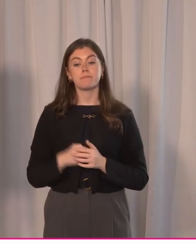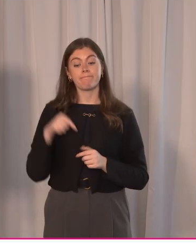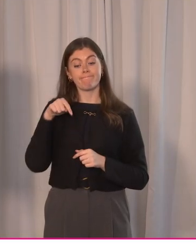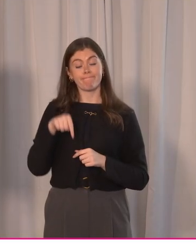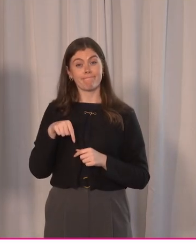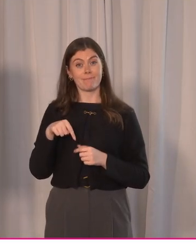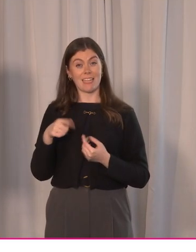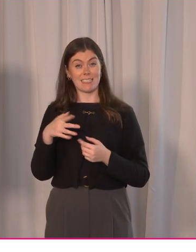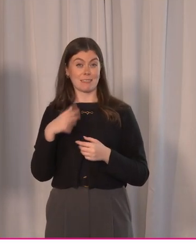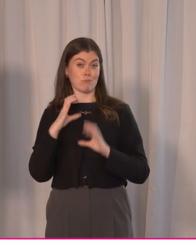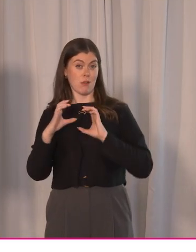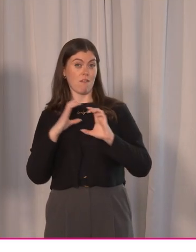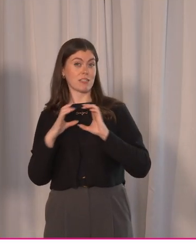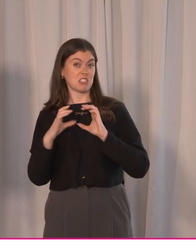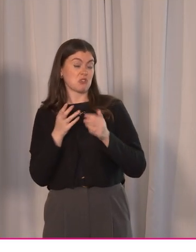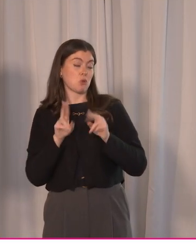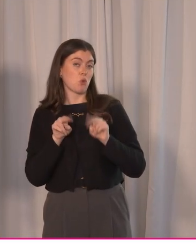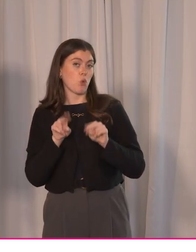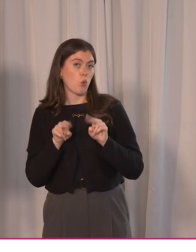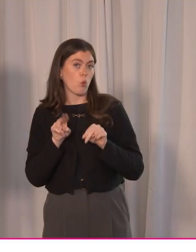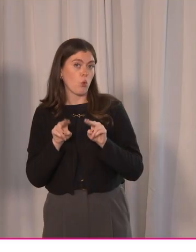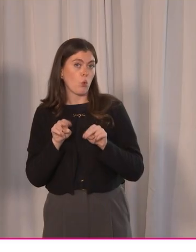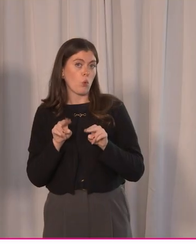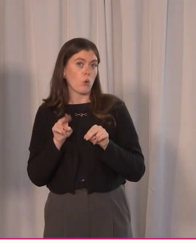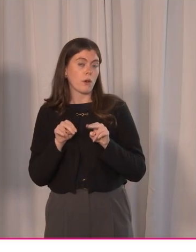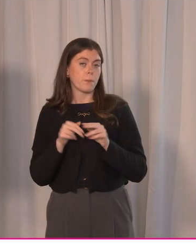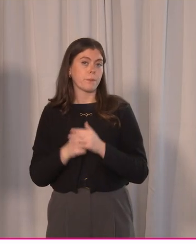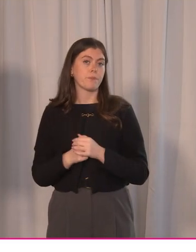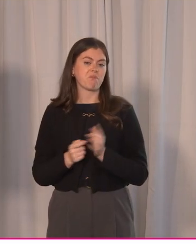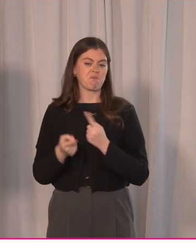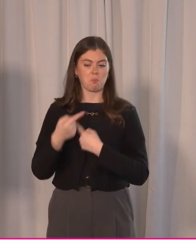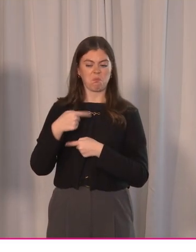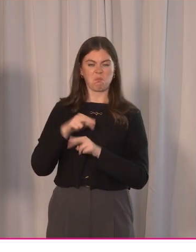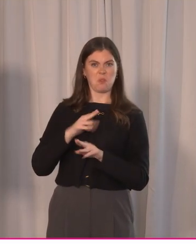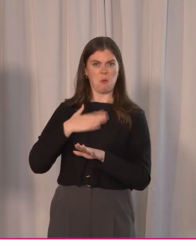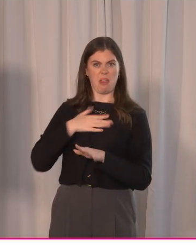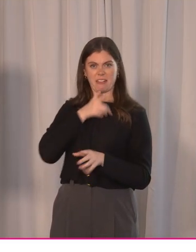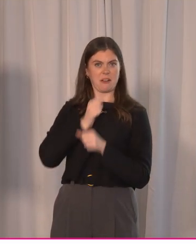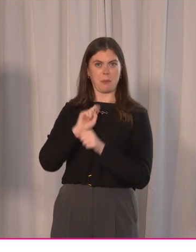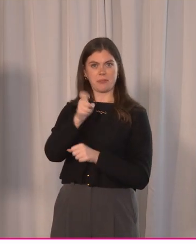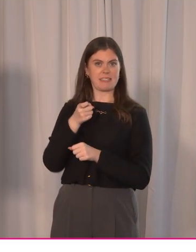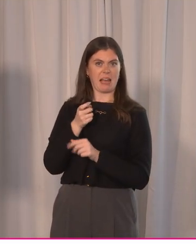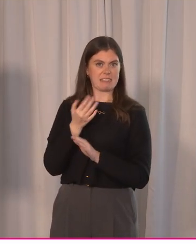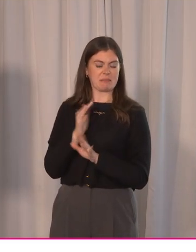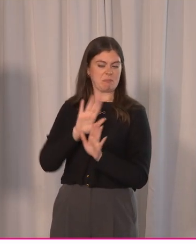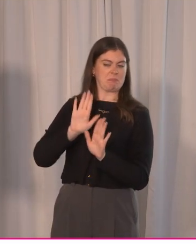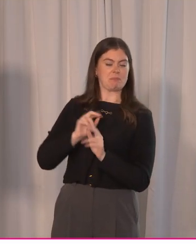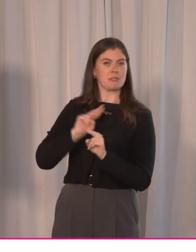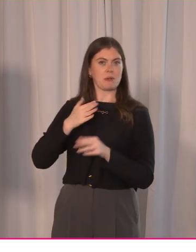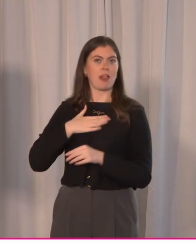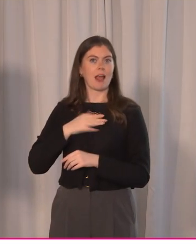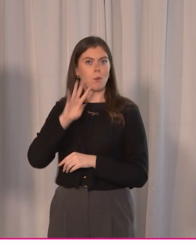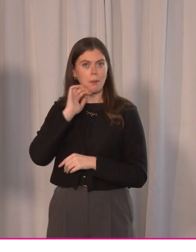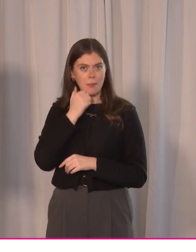new conversation. We don't like talking about sex anyway because of